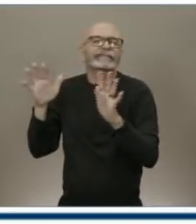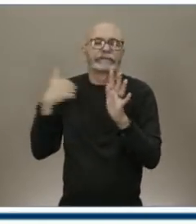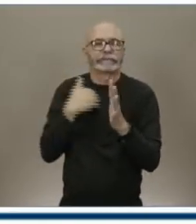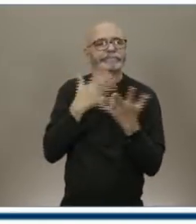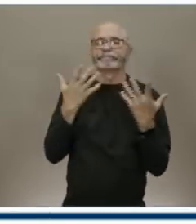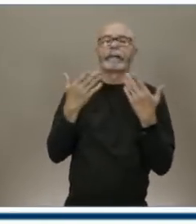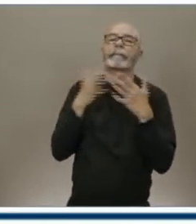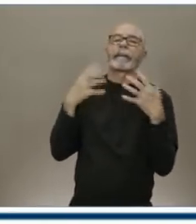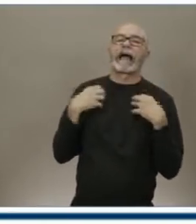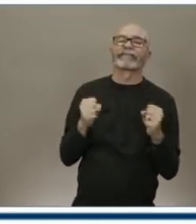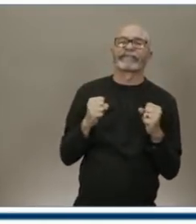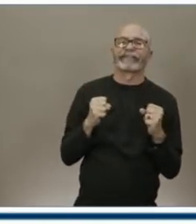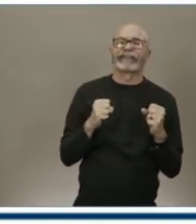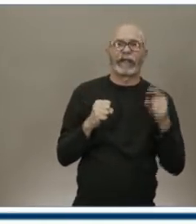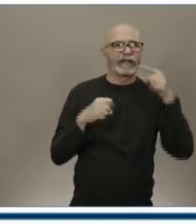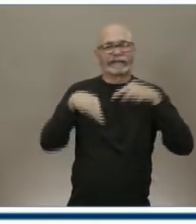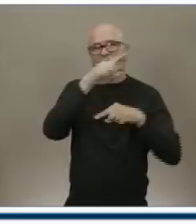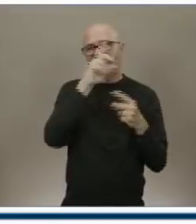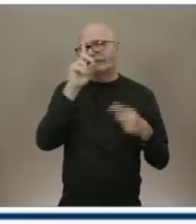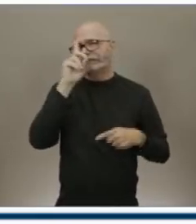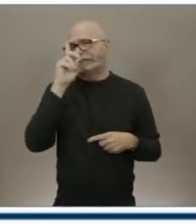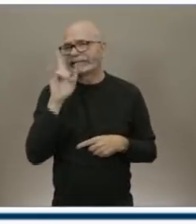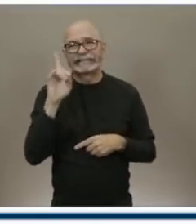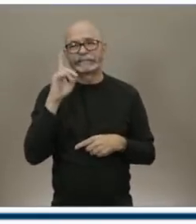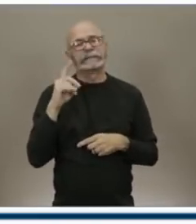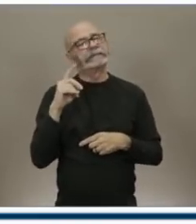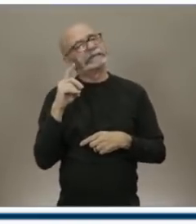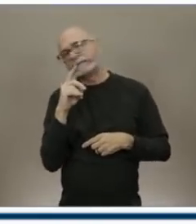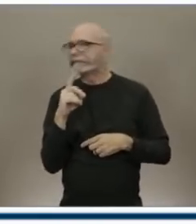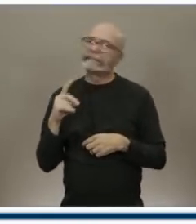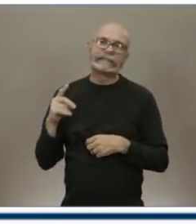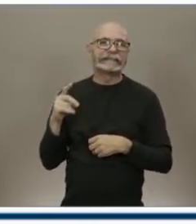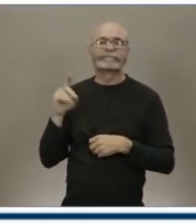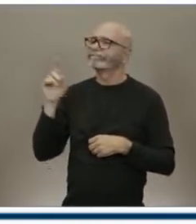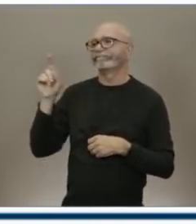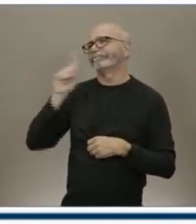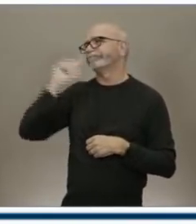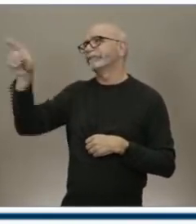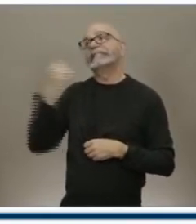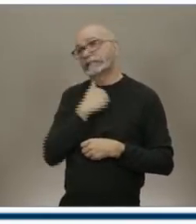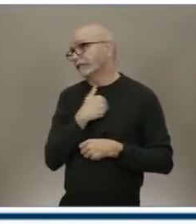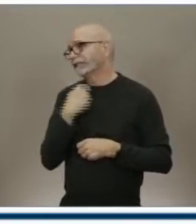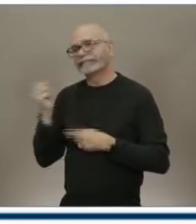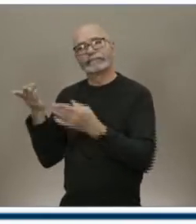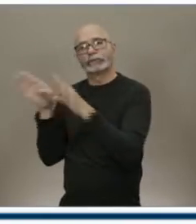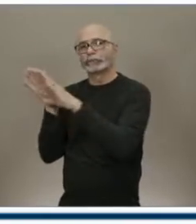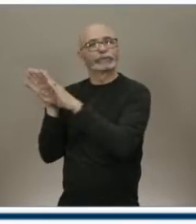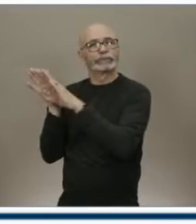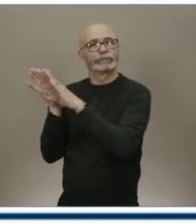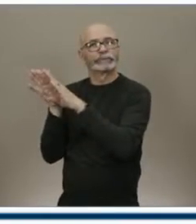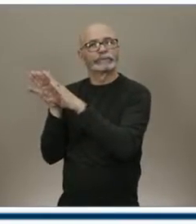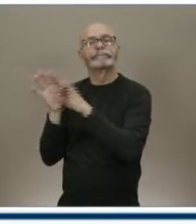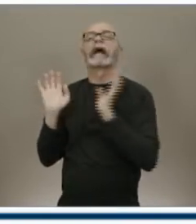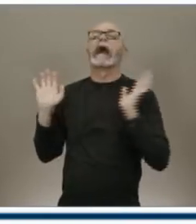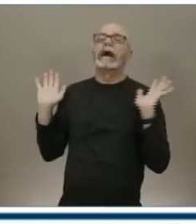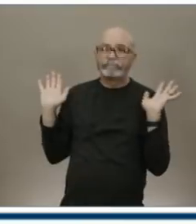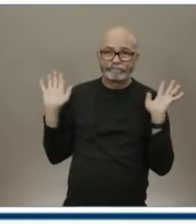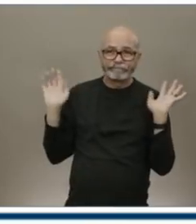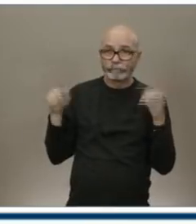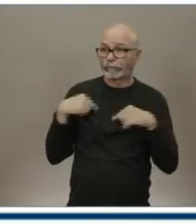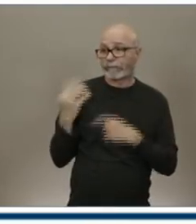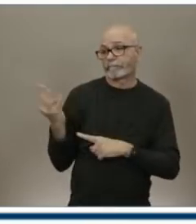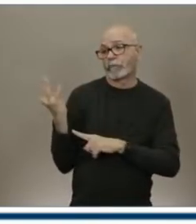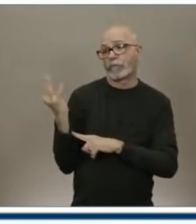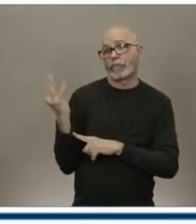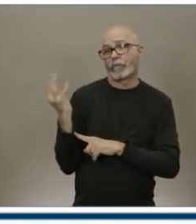team, give him tremendous amount of credit, are taking the approach they're taking. While we've identified so far 4 people, there are others who would have been in